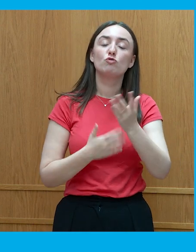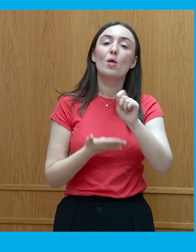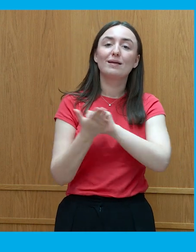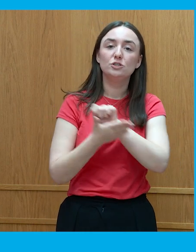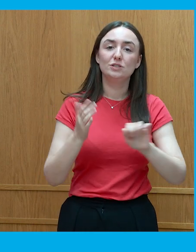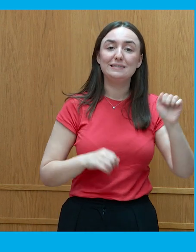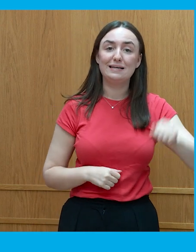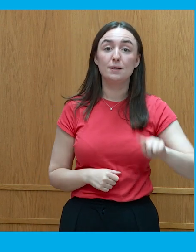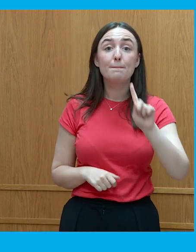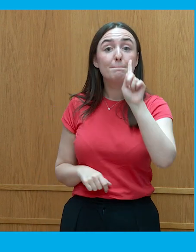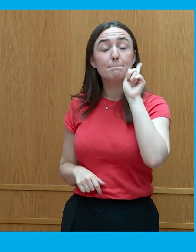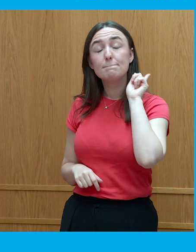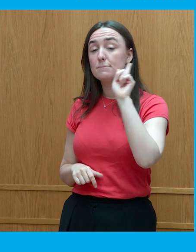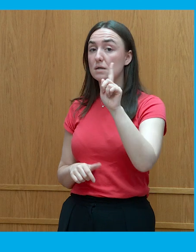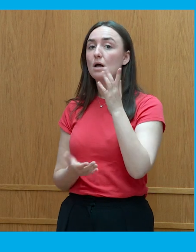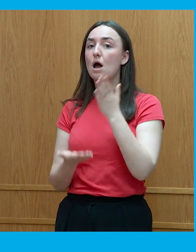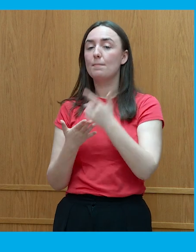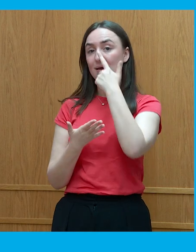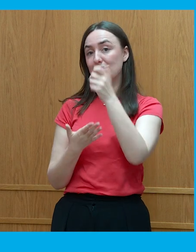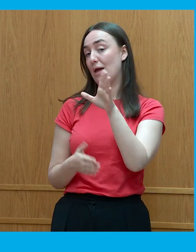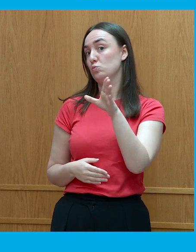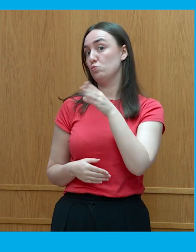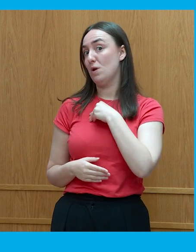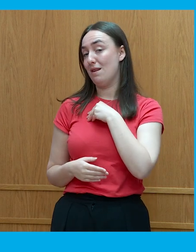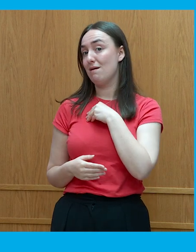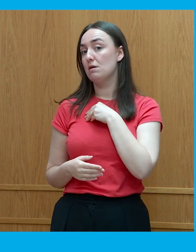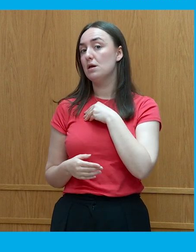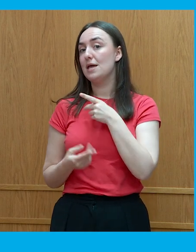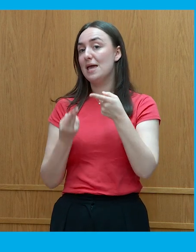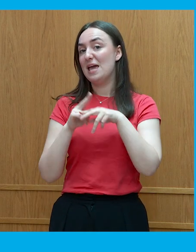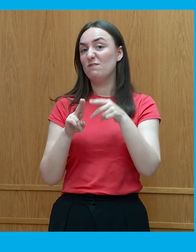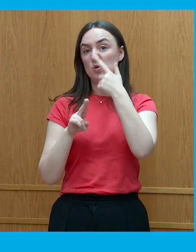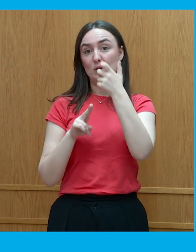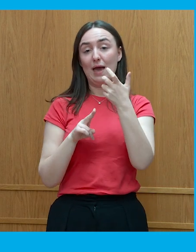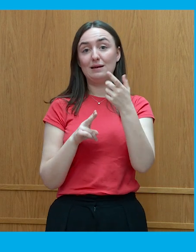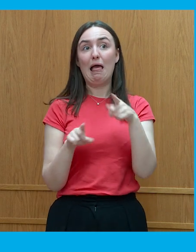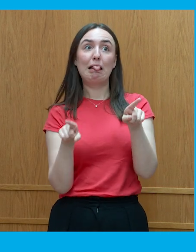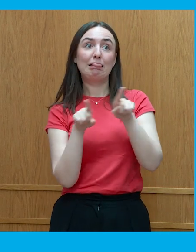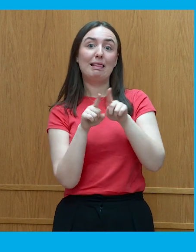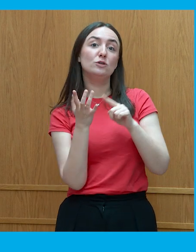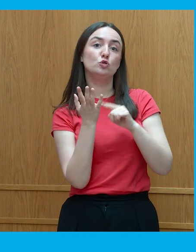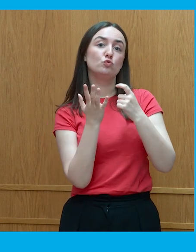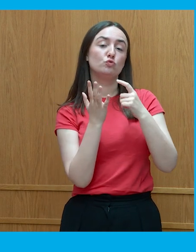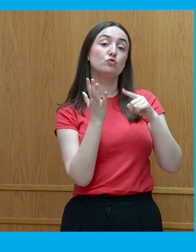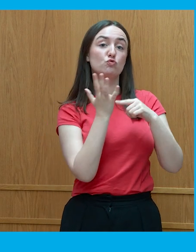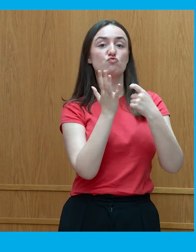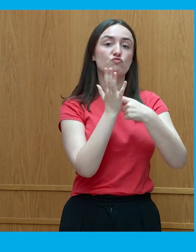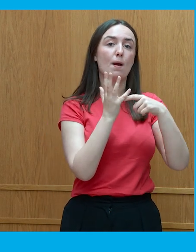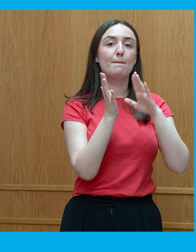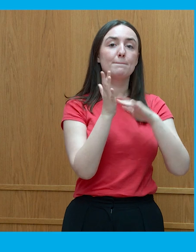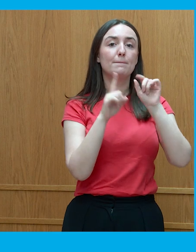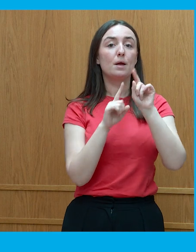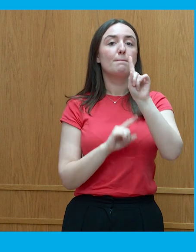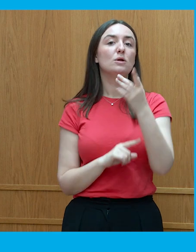is, then, can you win being Trumpy but not having Trump? And I think the answer is yeah, and I think it